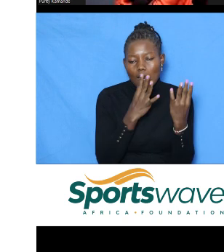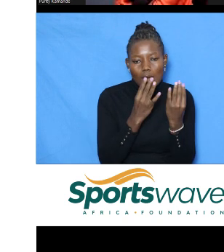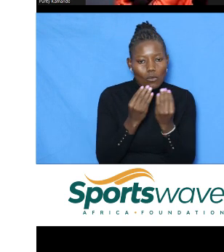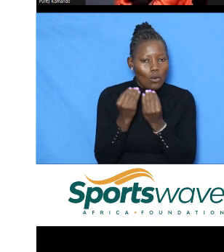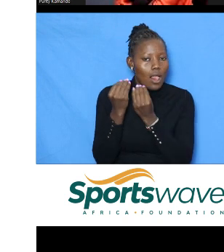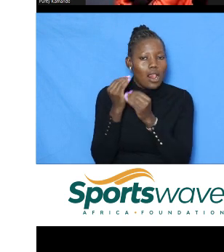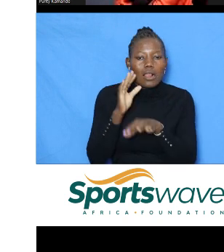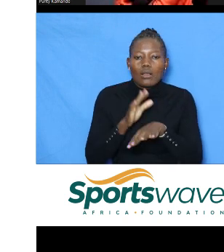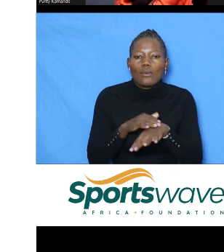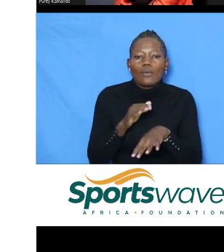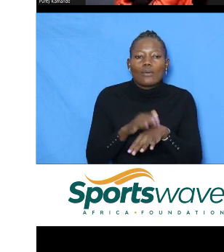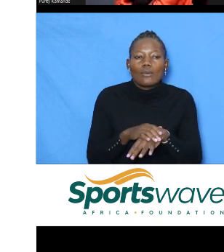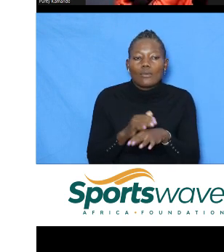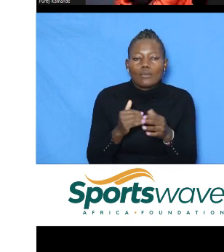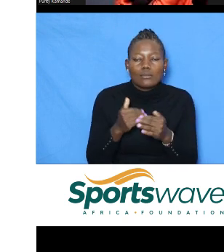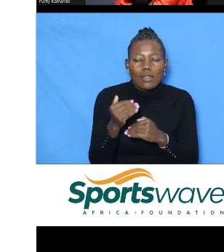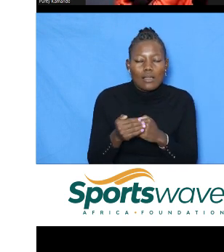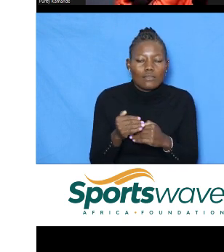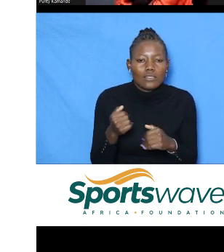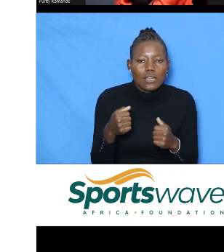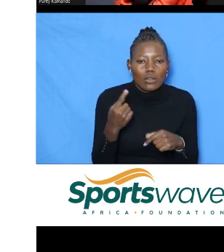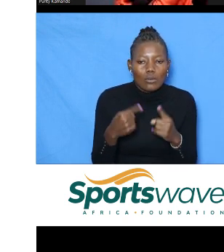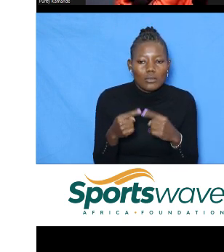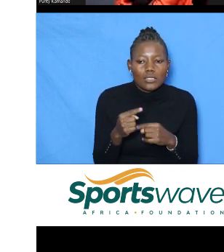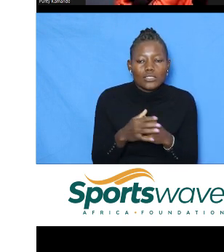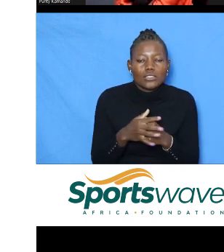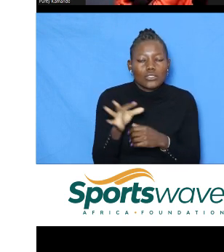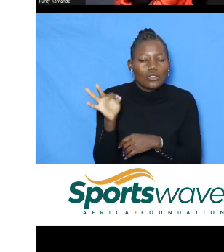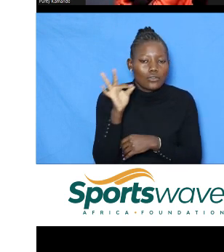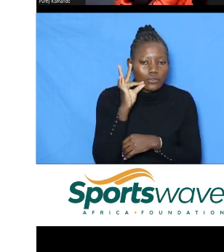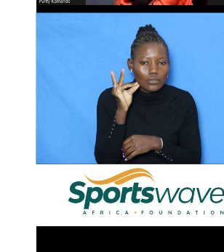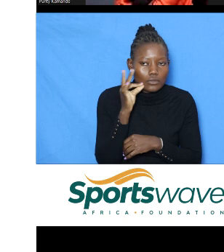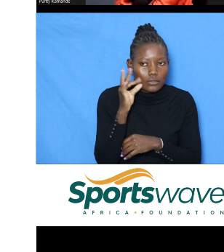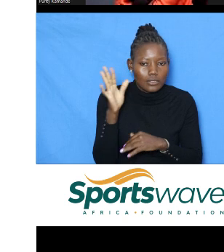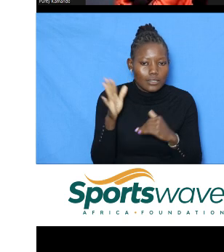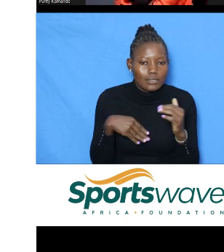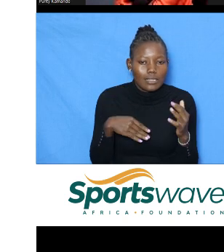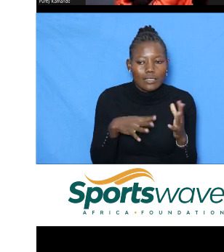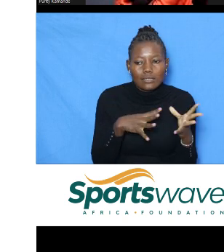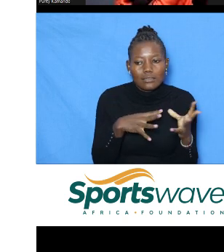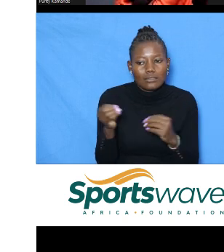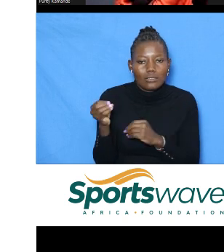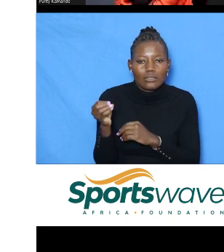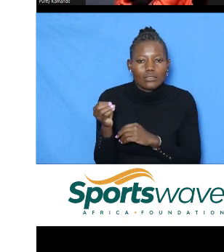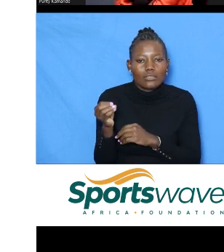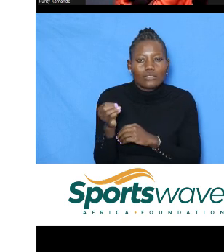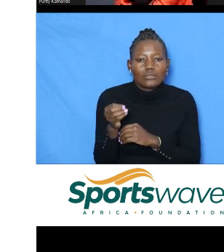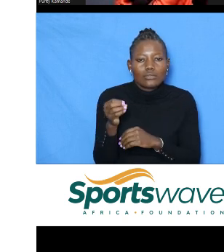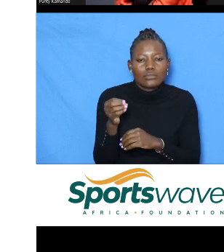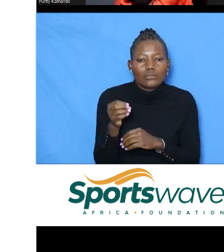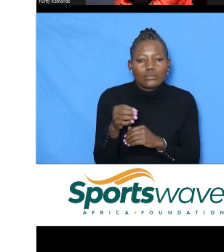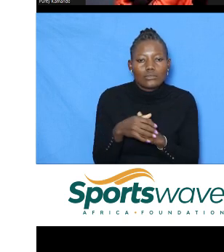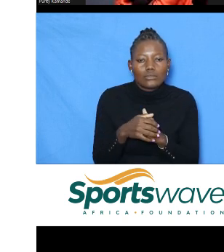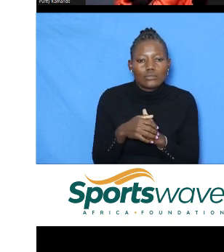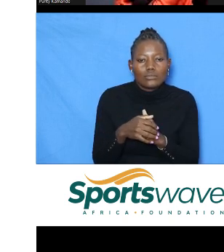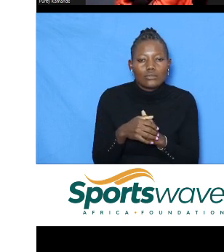also very good as post-game meals or as post-game fruits, instead of turning to deep fried foods, which might